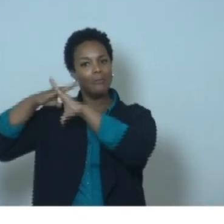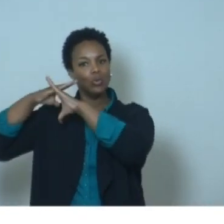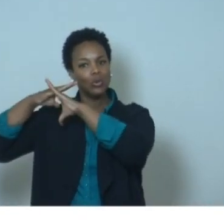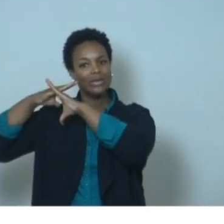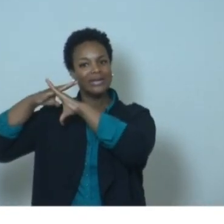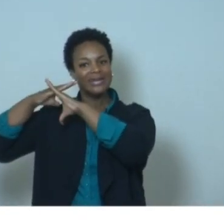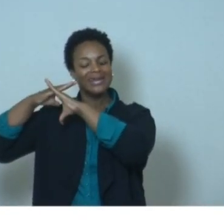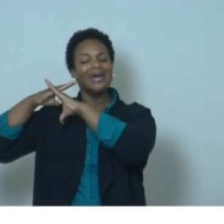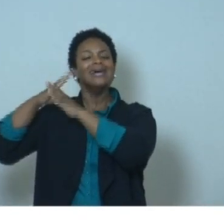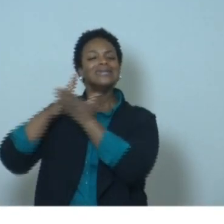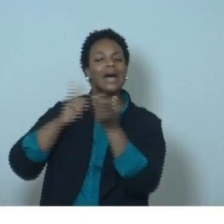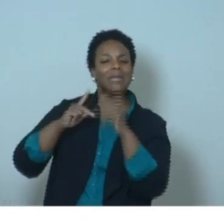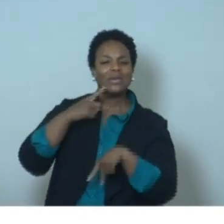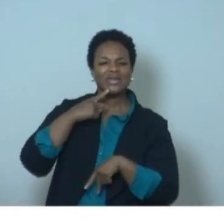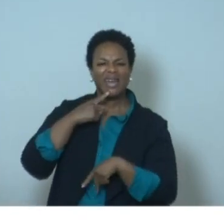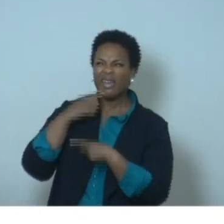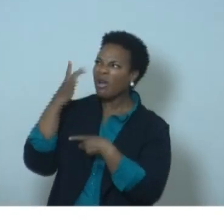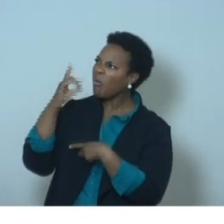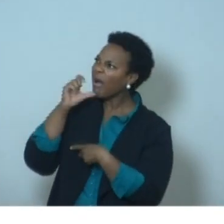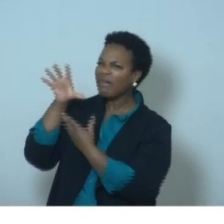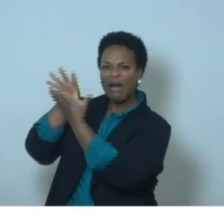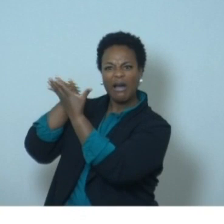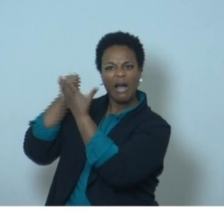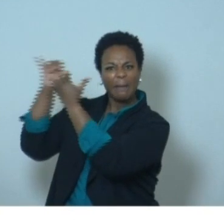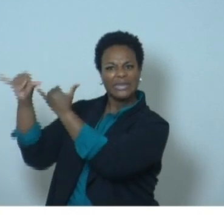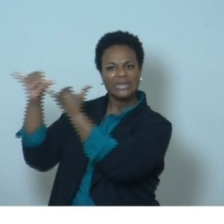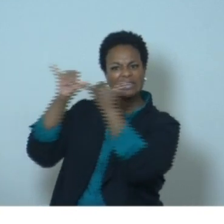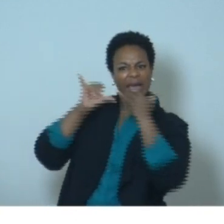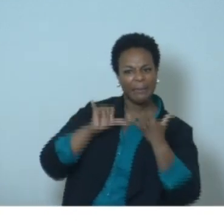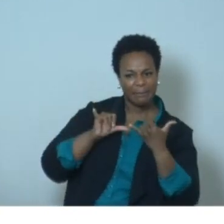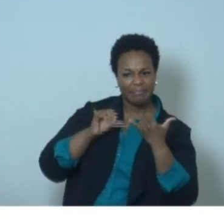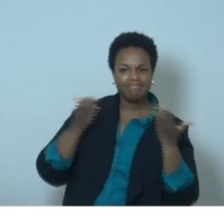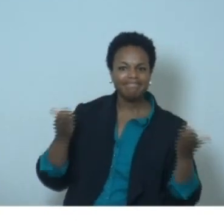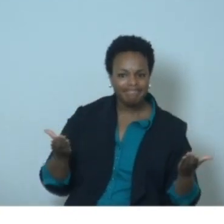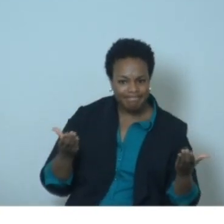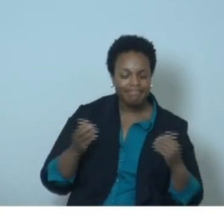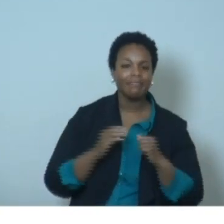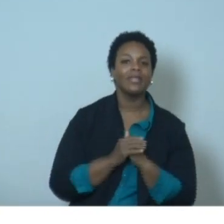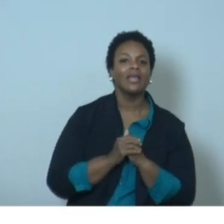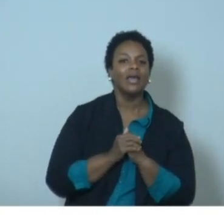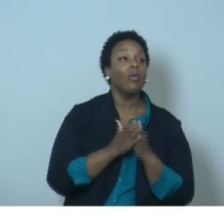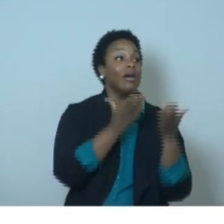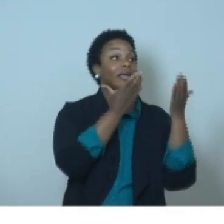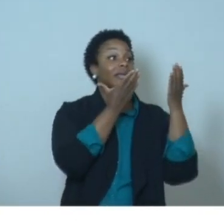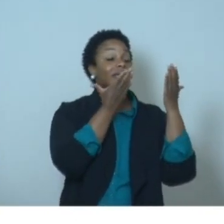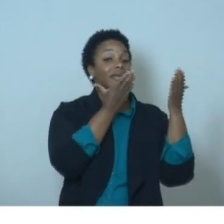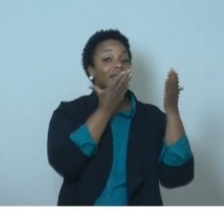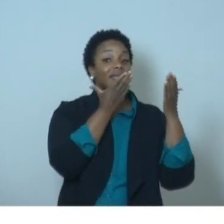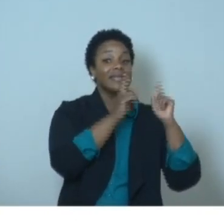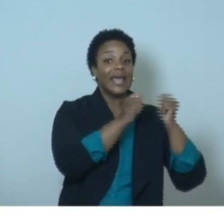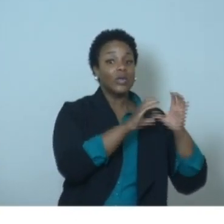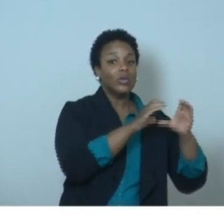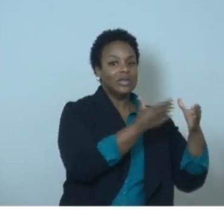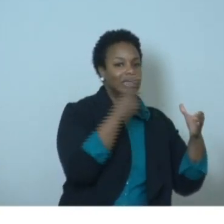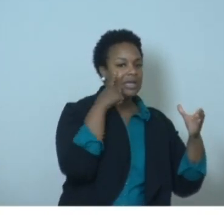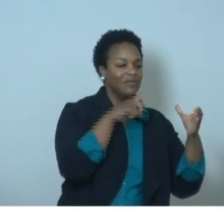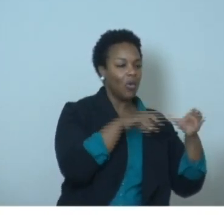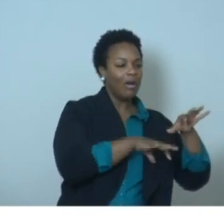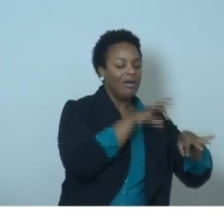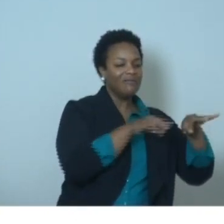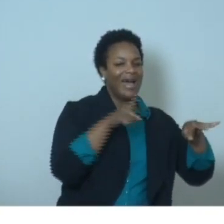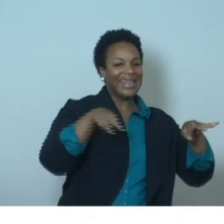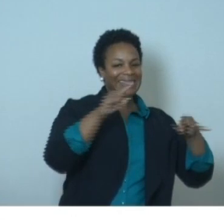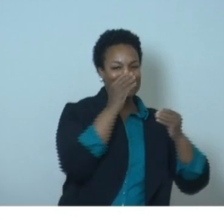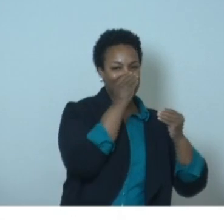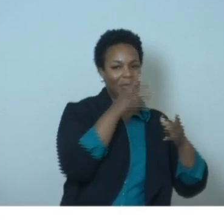but what I've given you here, and thanks to Alex Castillo-Smith for pulling all this together, did a great job tracking down all the data, but you've got Sweden,